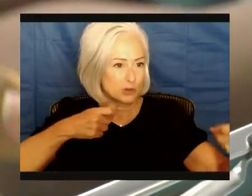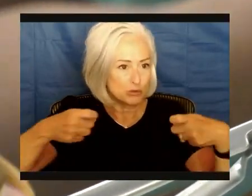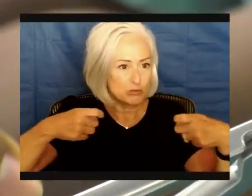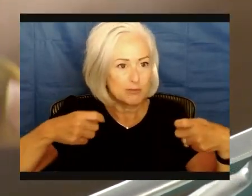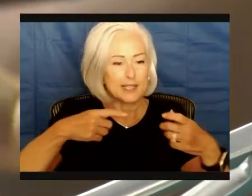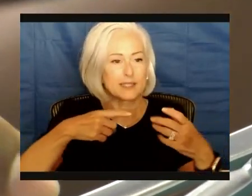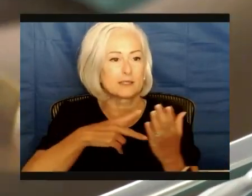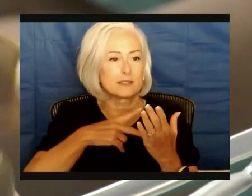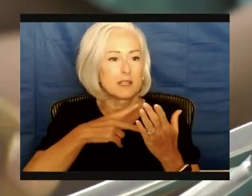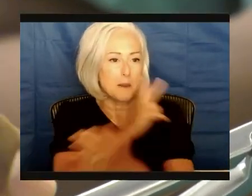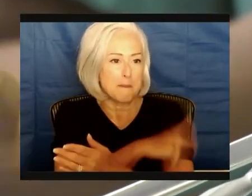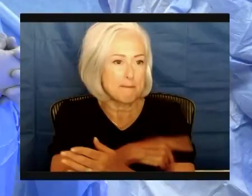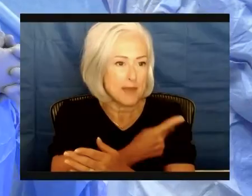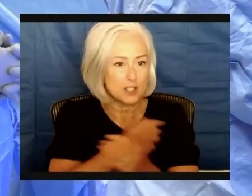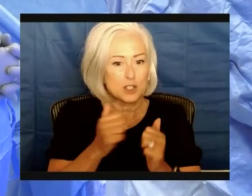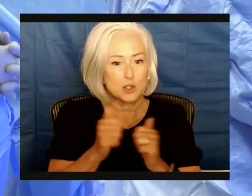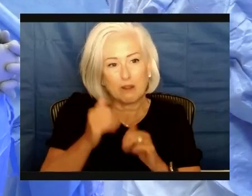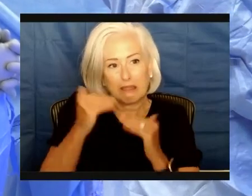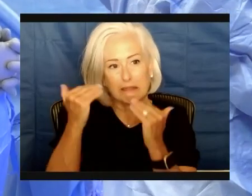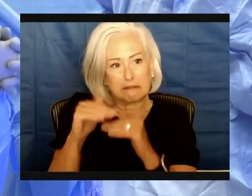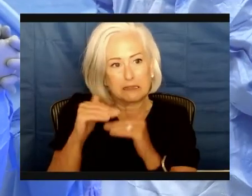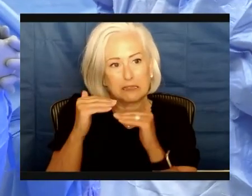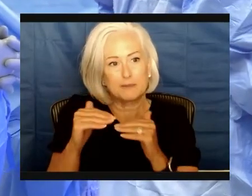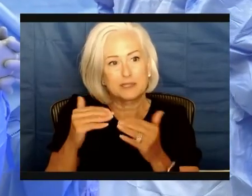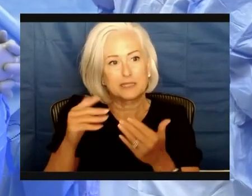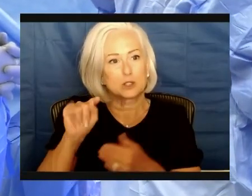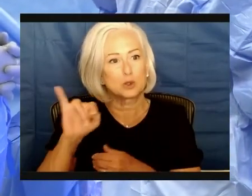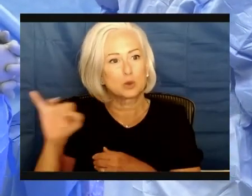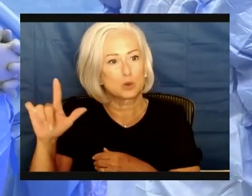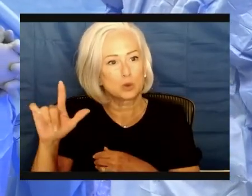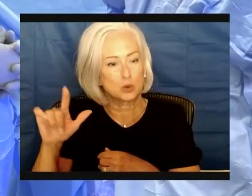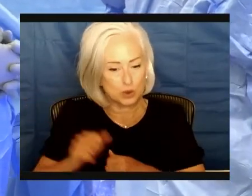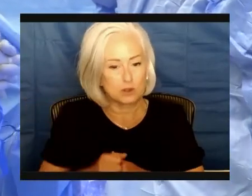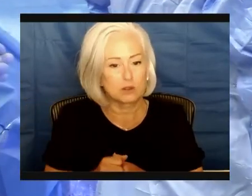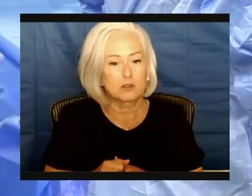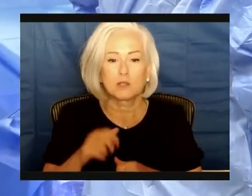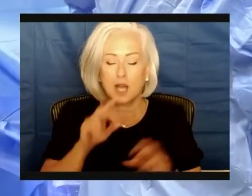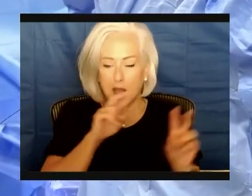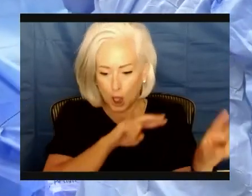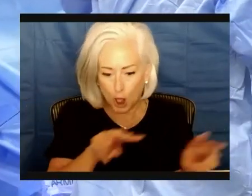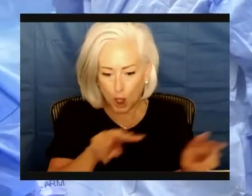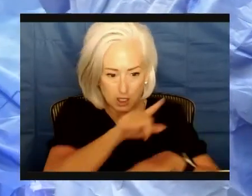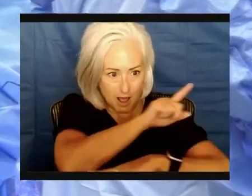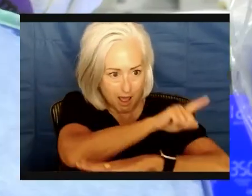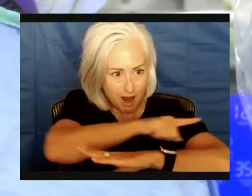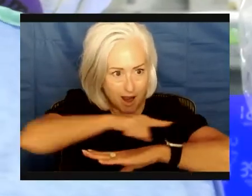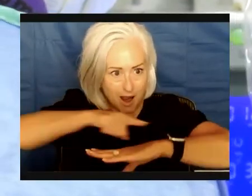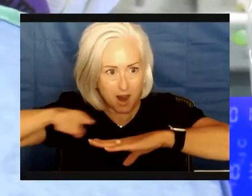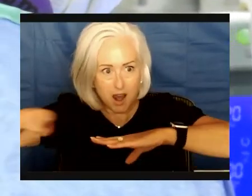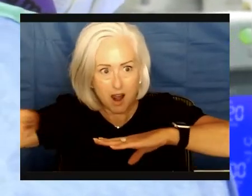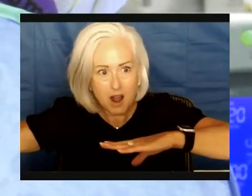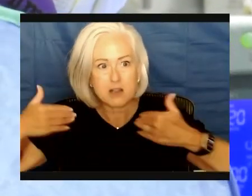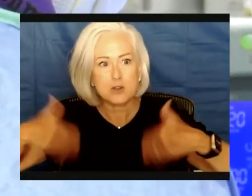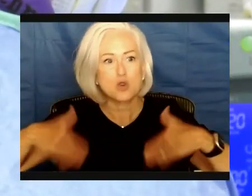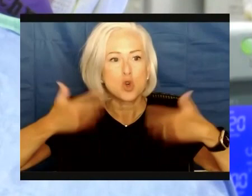instruments that we have. So it is overwhelming, and I thought that